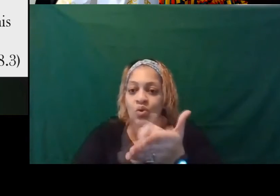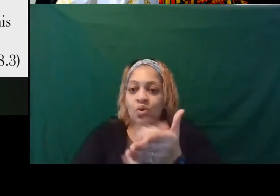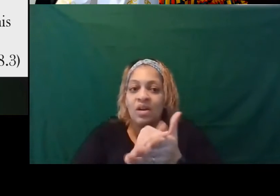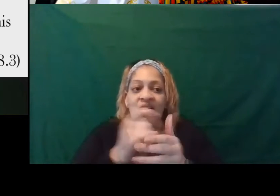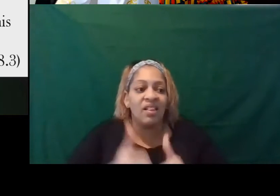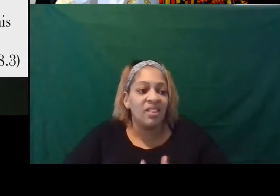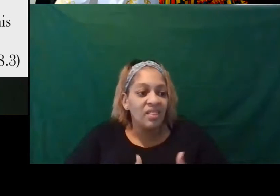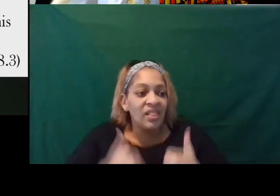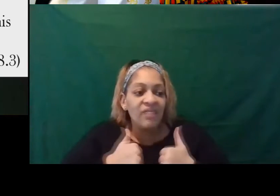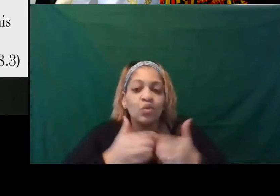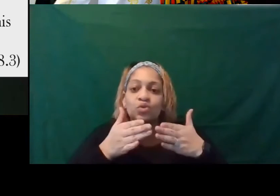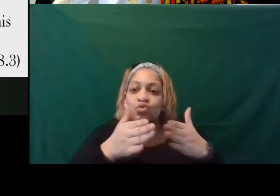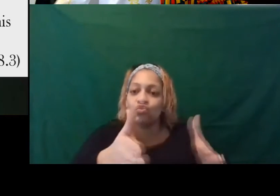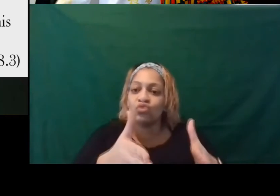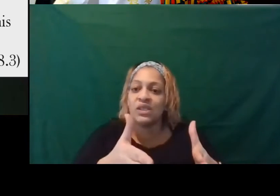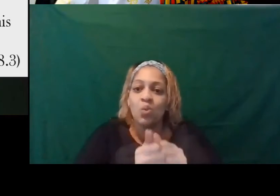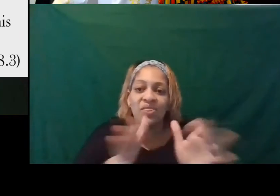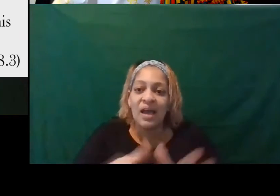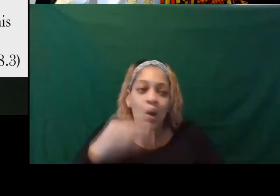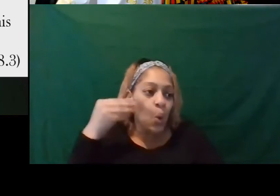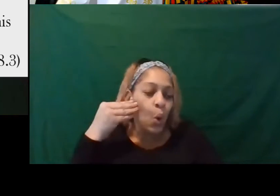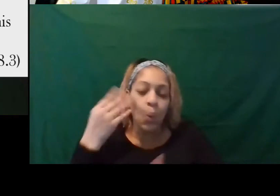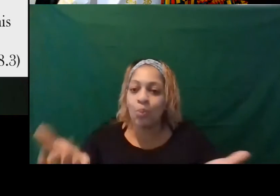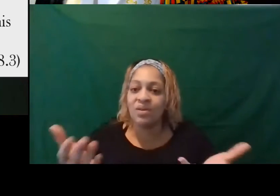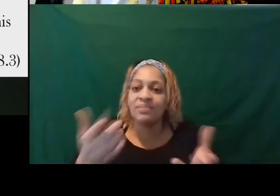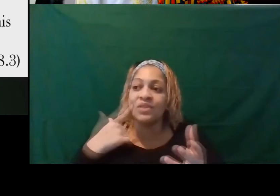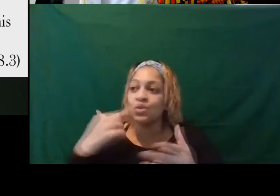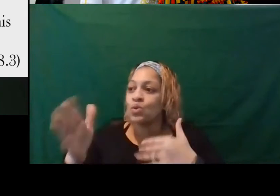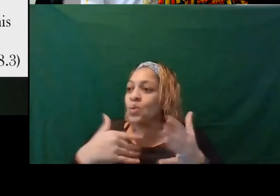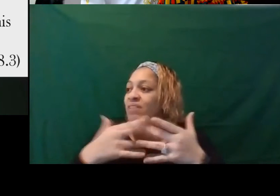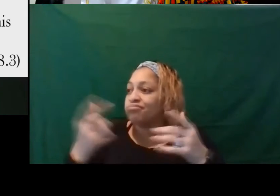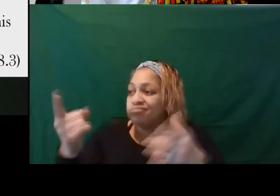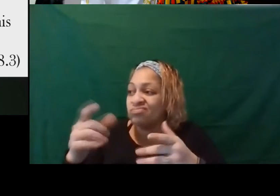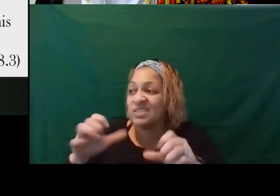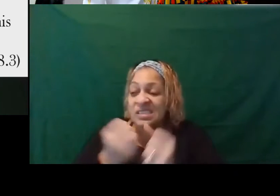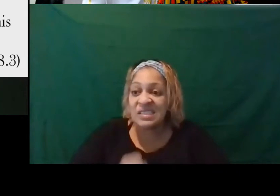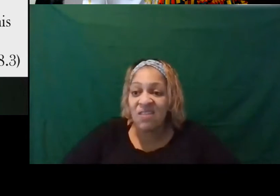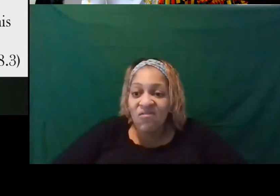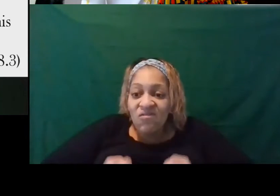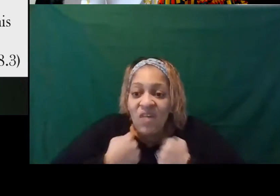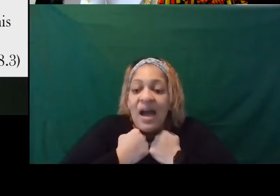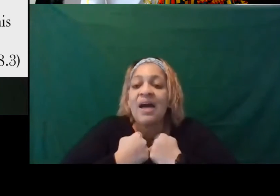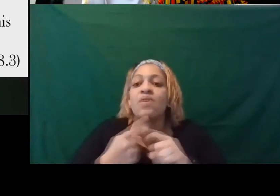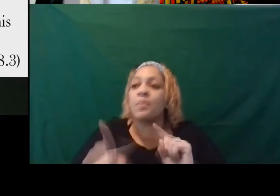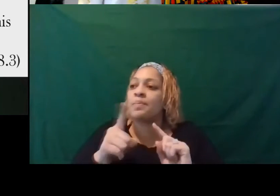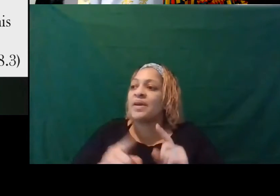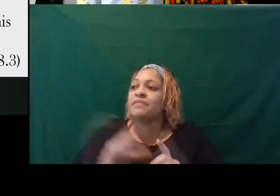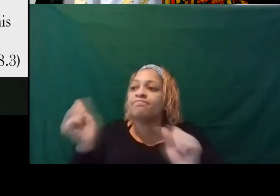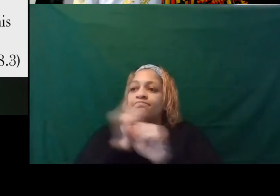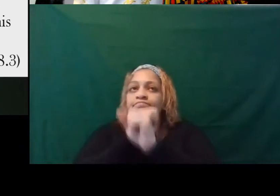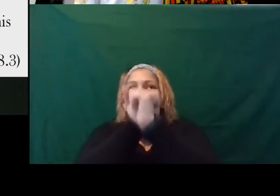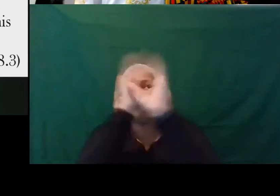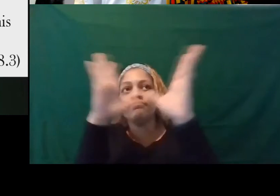on the streets, doing what they need to do to survive. Then imagine if they were given